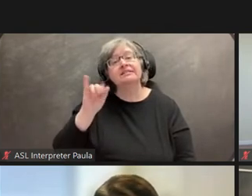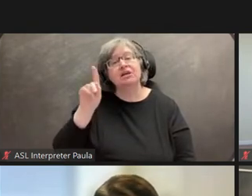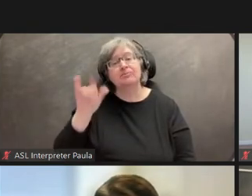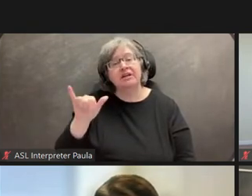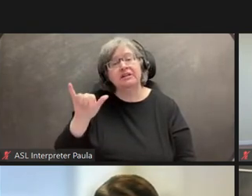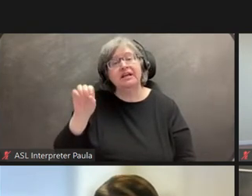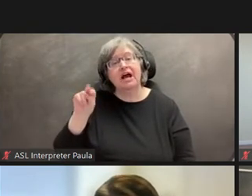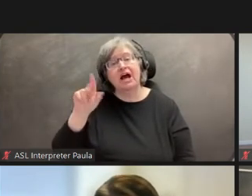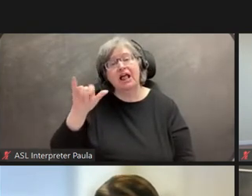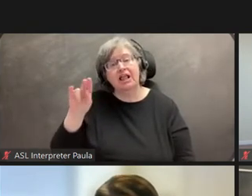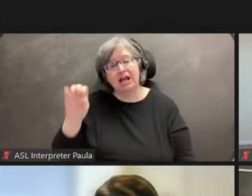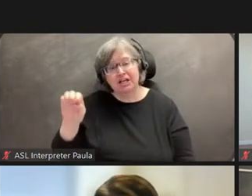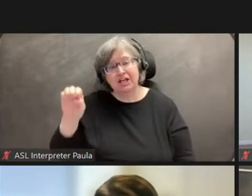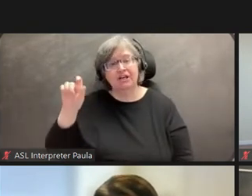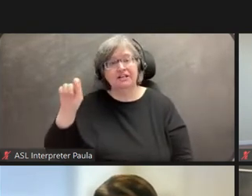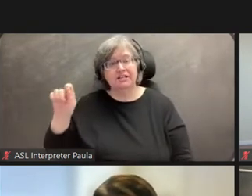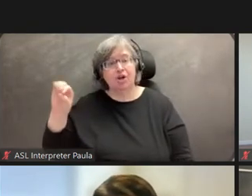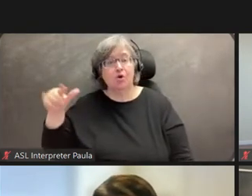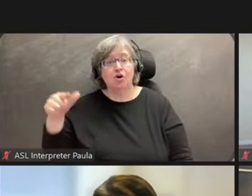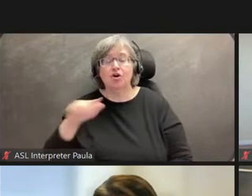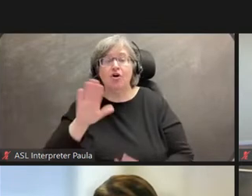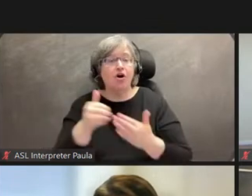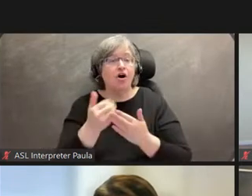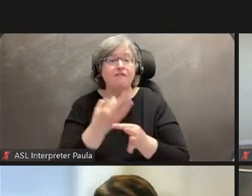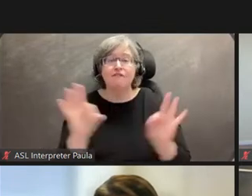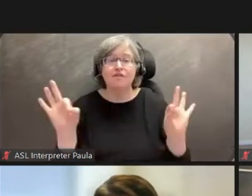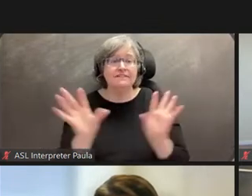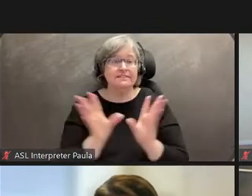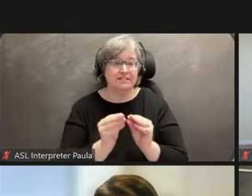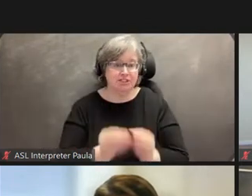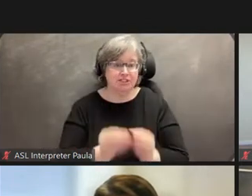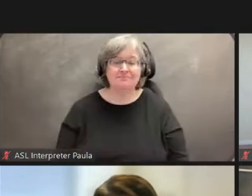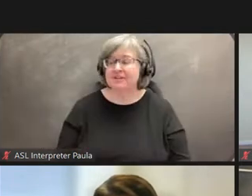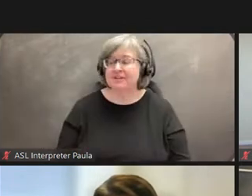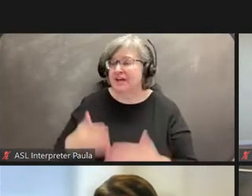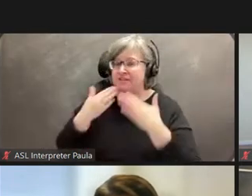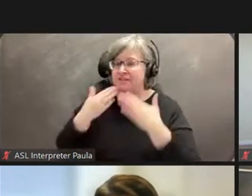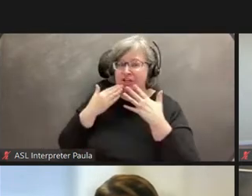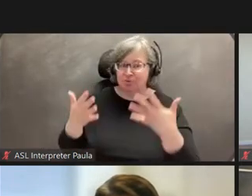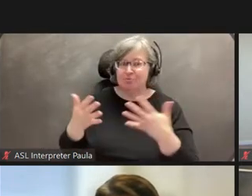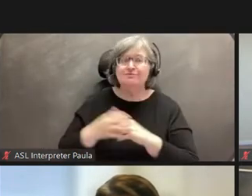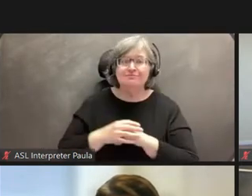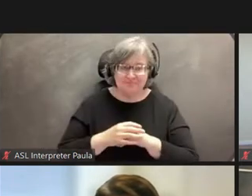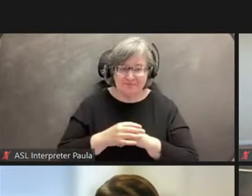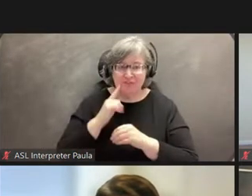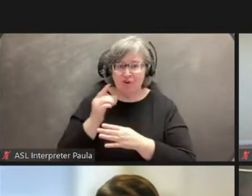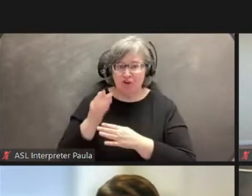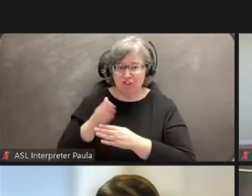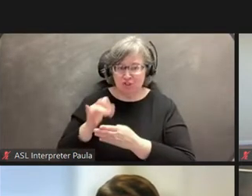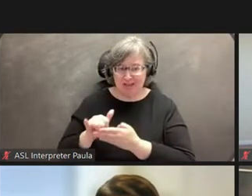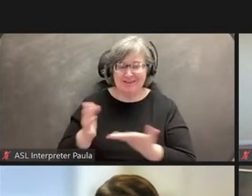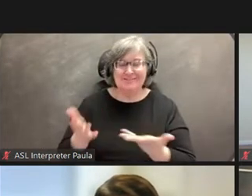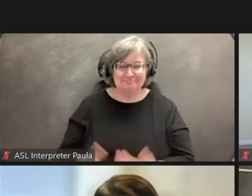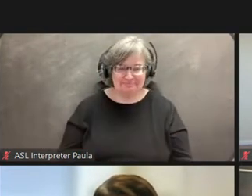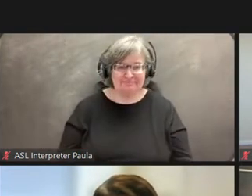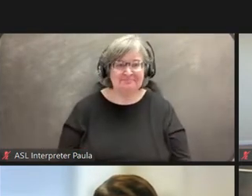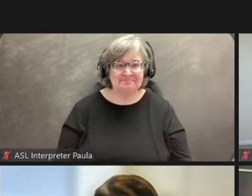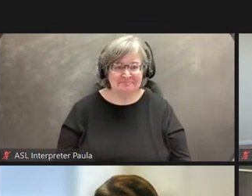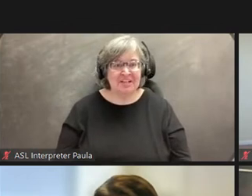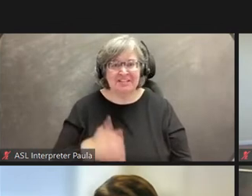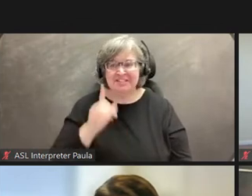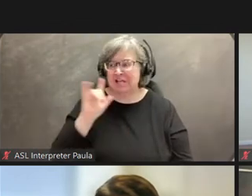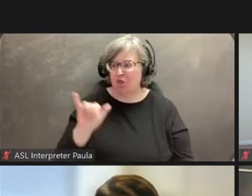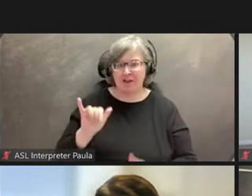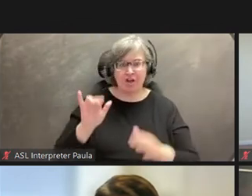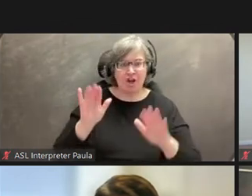www.accessibilityonline.org and sign up. They're all free. So thank you so much, Robin, for sharing that with us. Those sound like